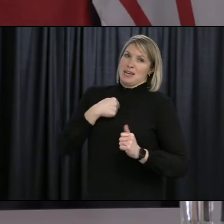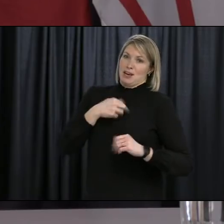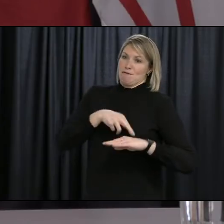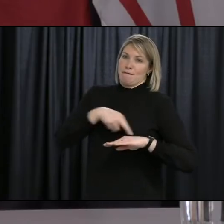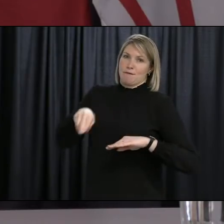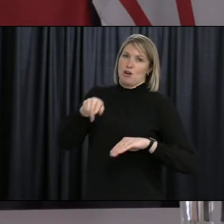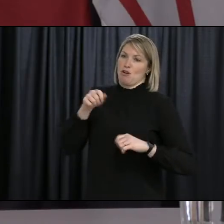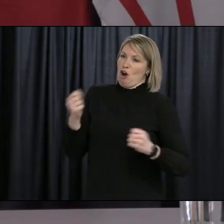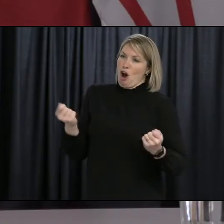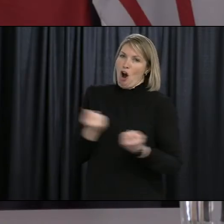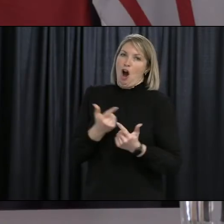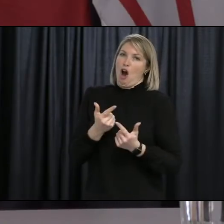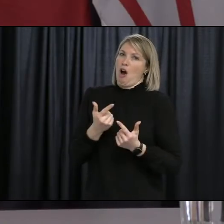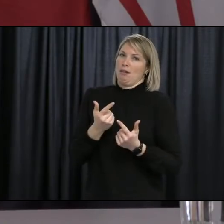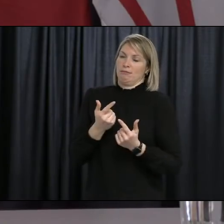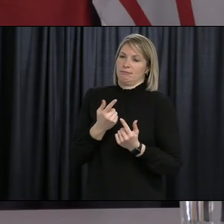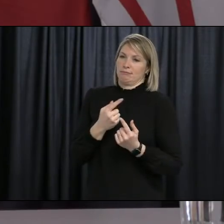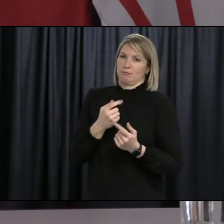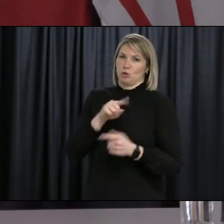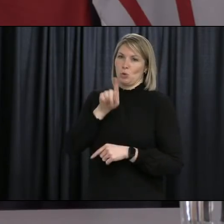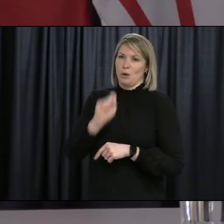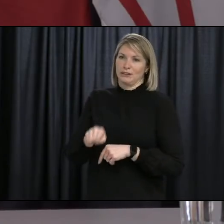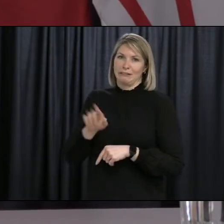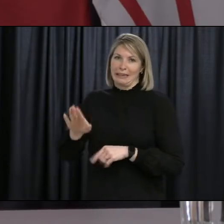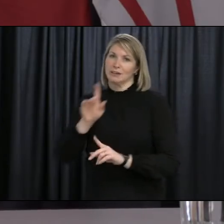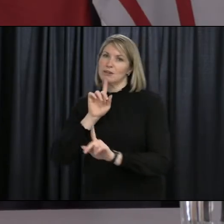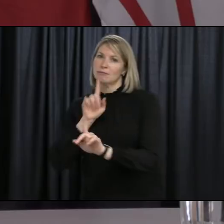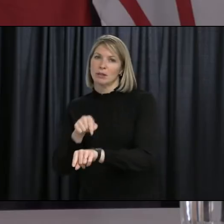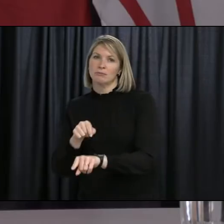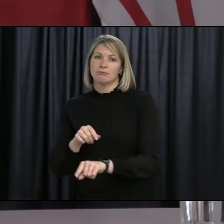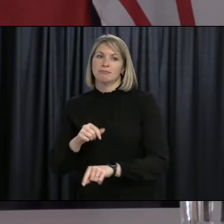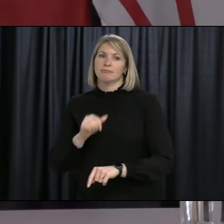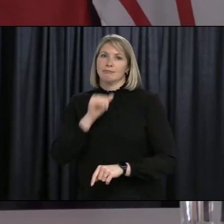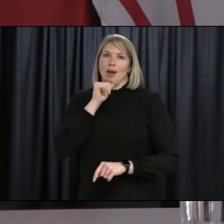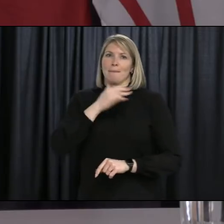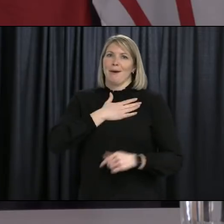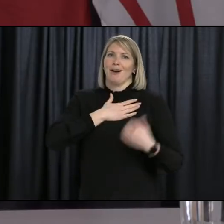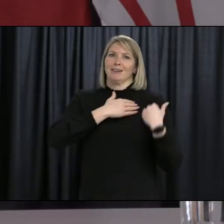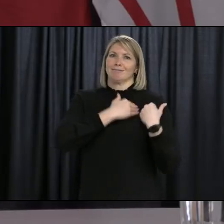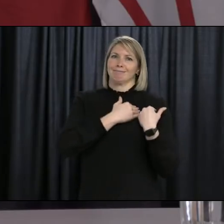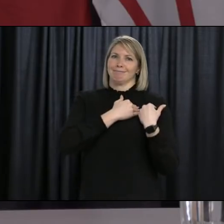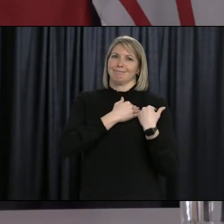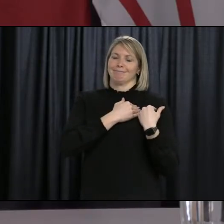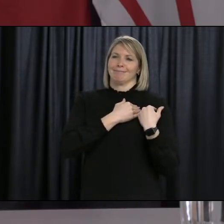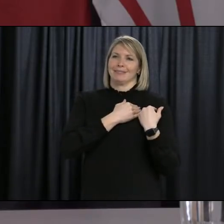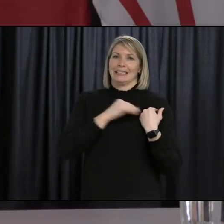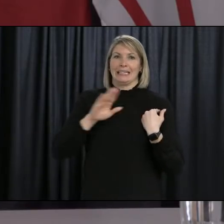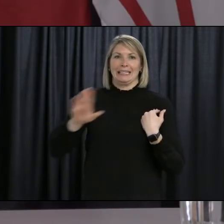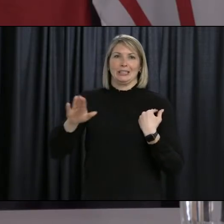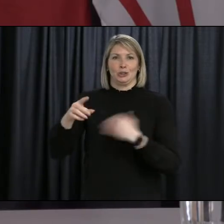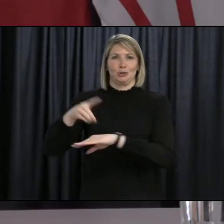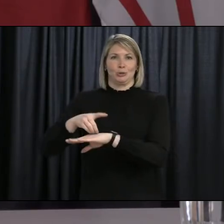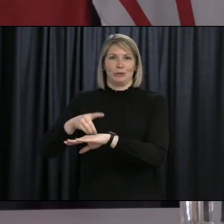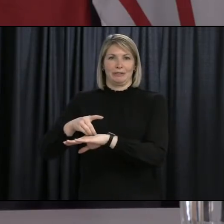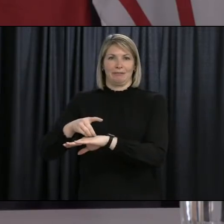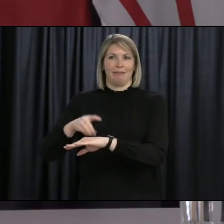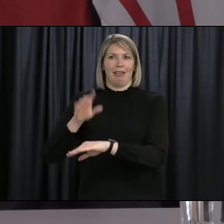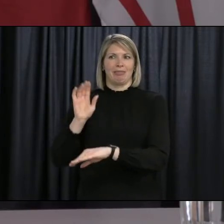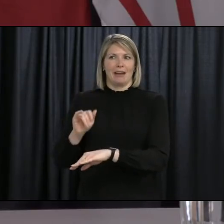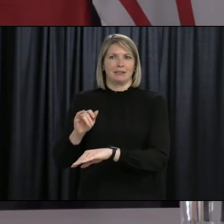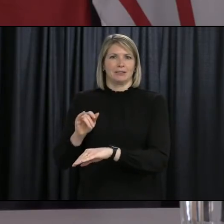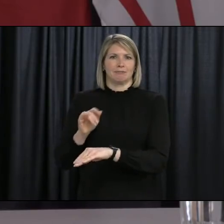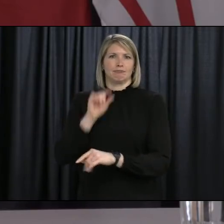off or trying to delegate it to someone else. It is his decision. That's the democratic process. When